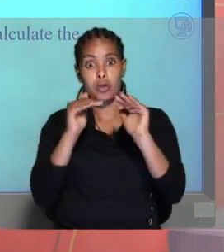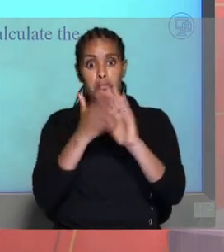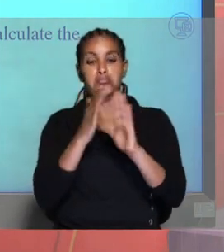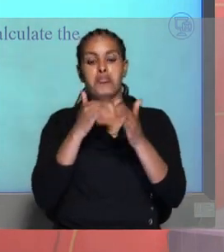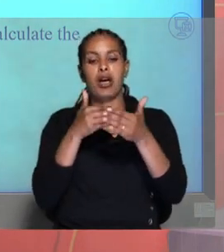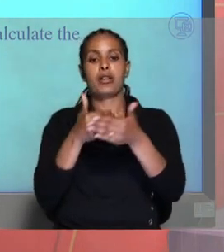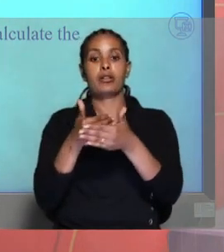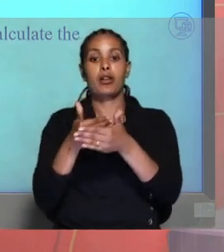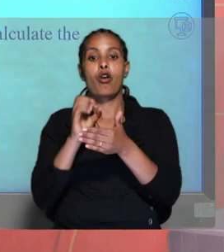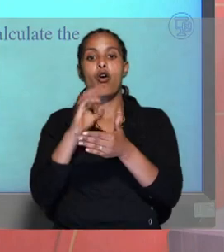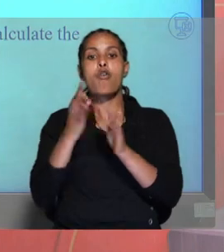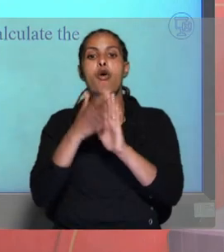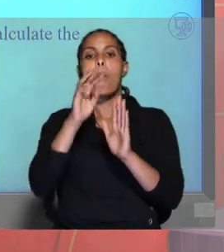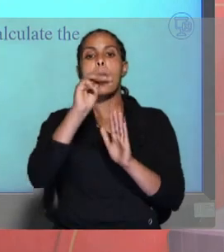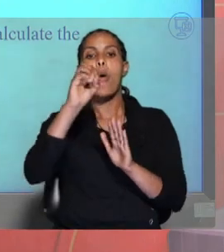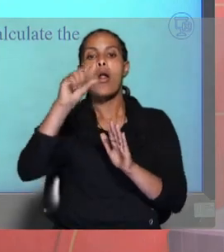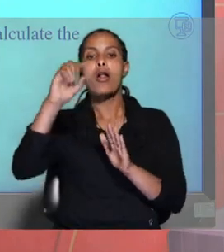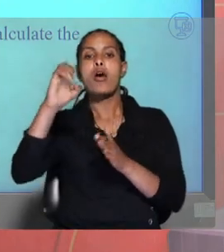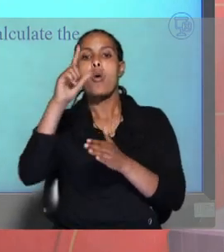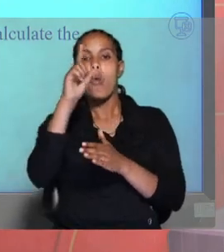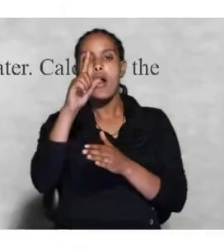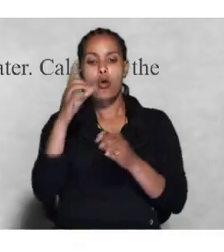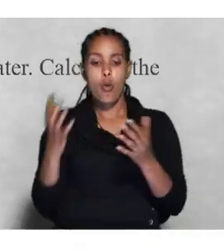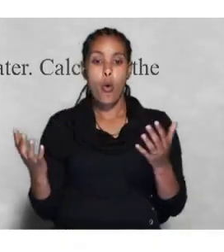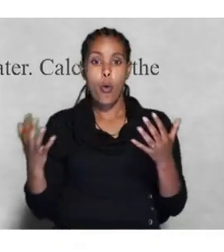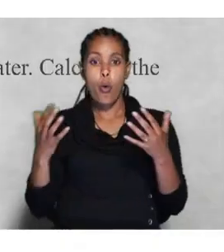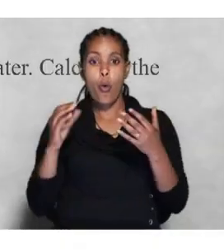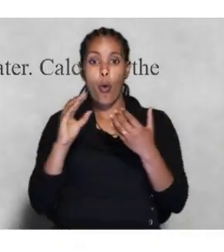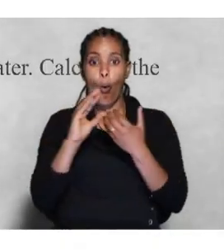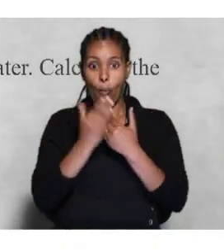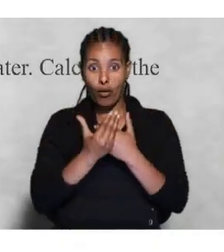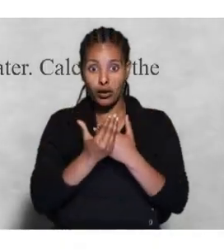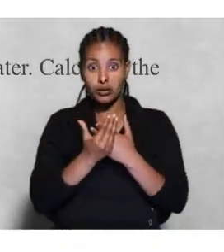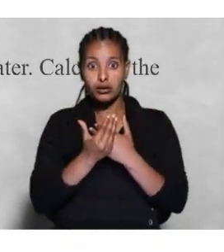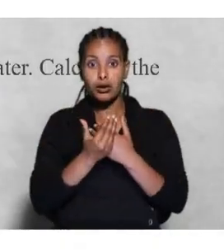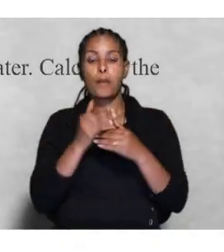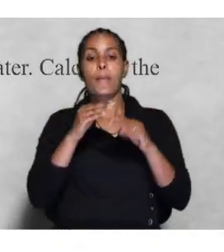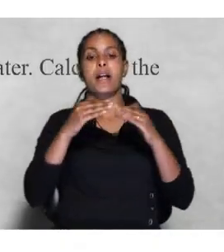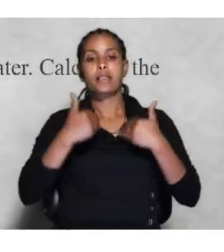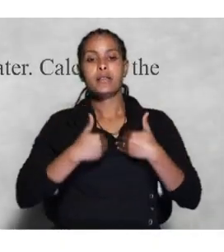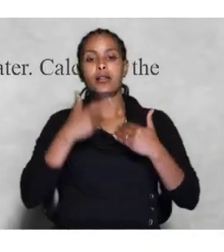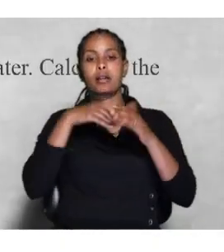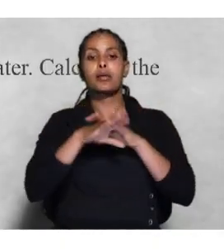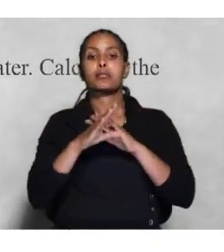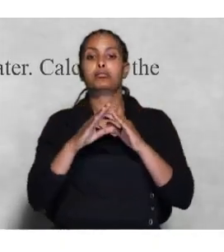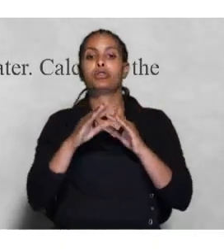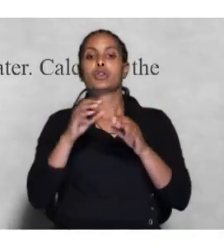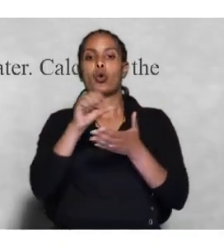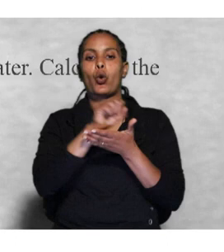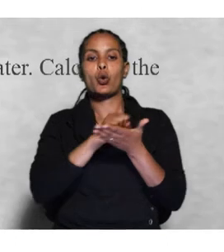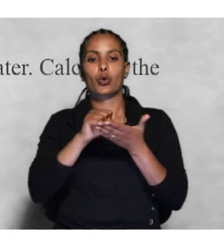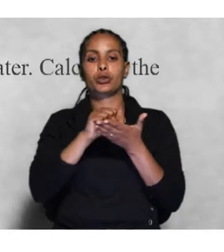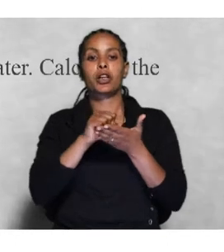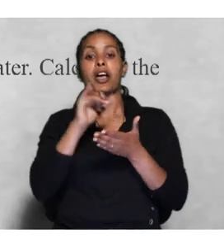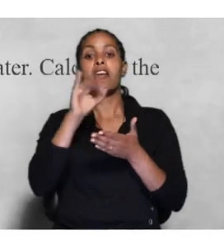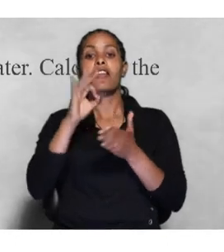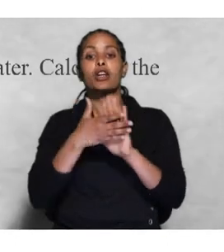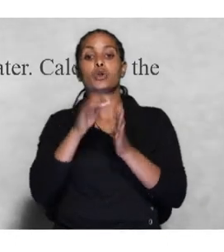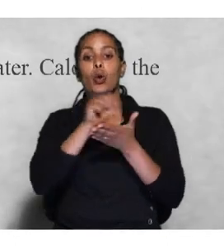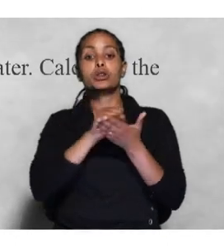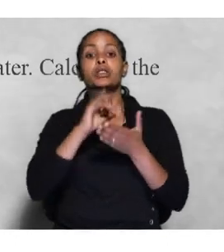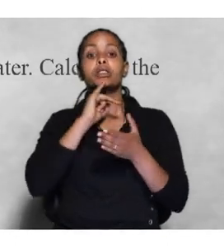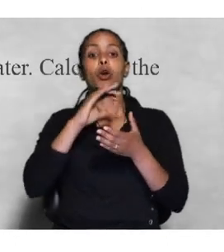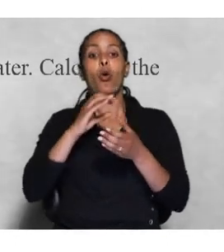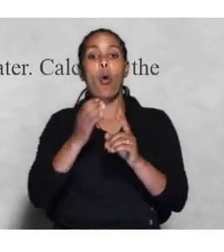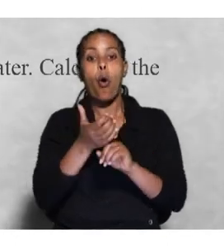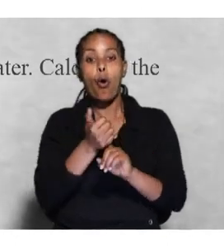ratio of moles of one component to the total moles present in the solution. If a solution